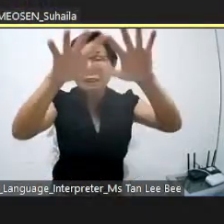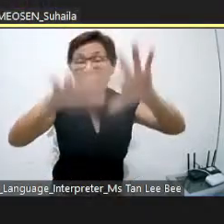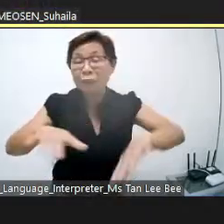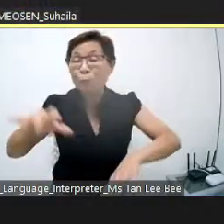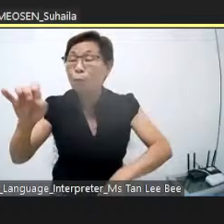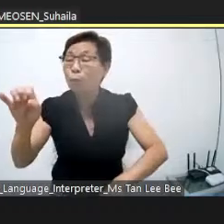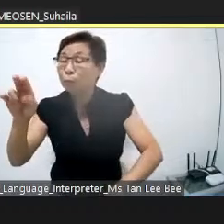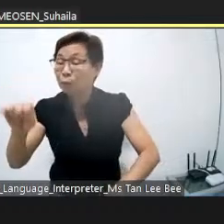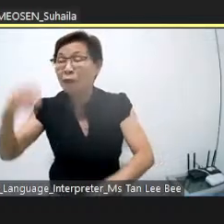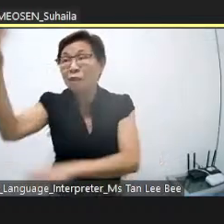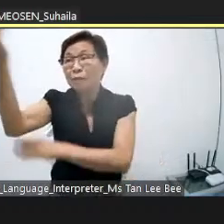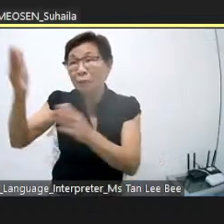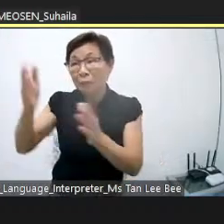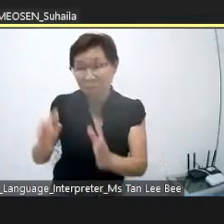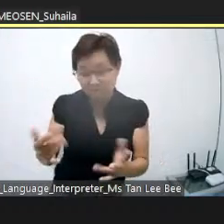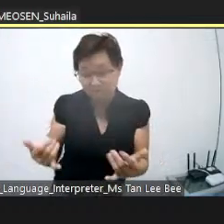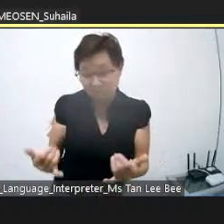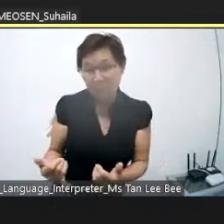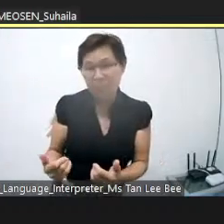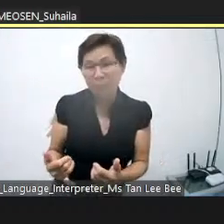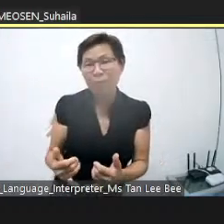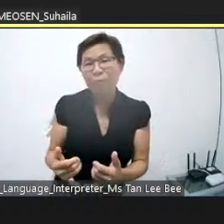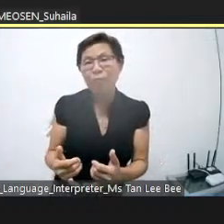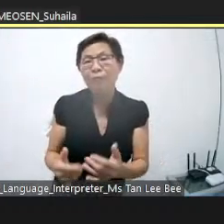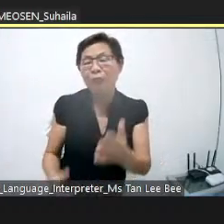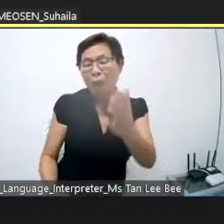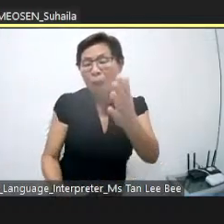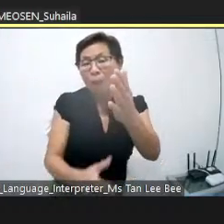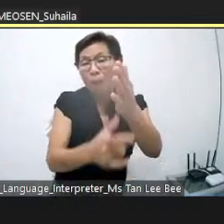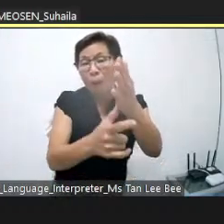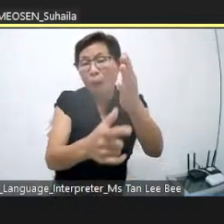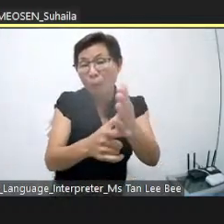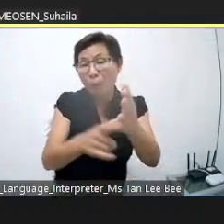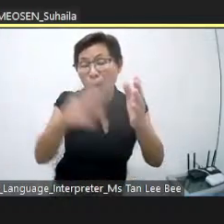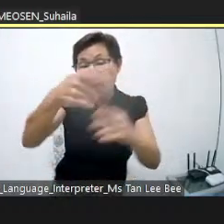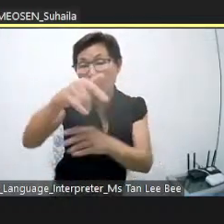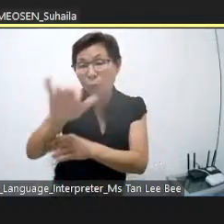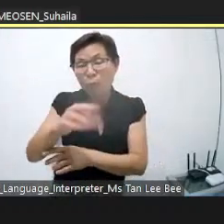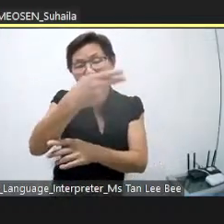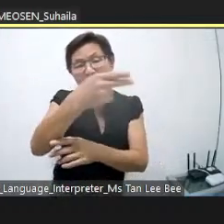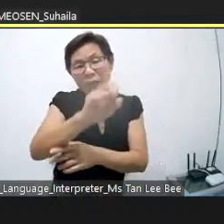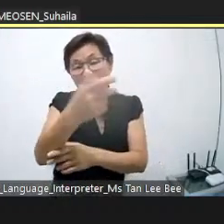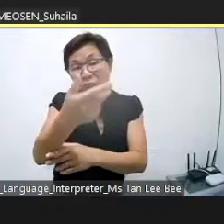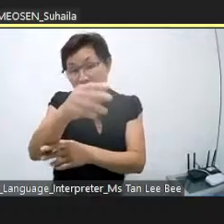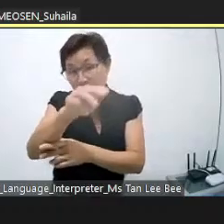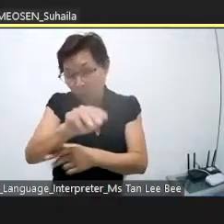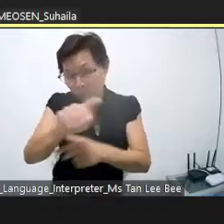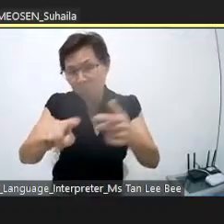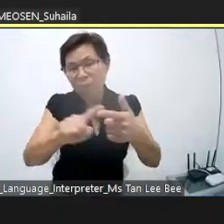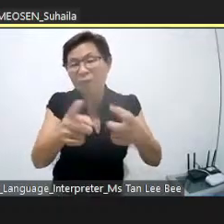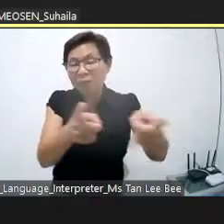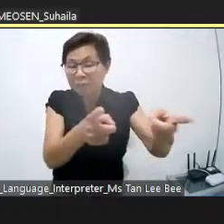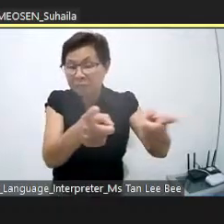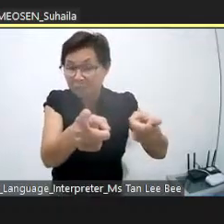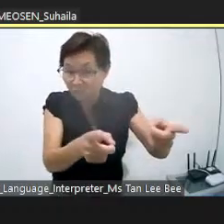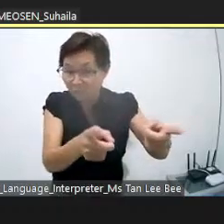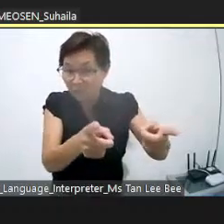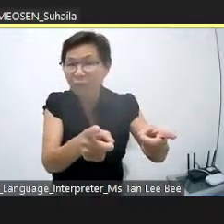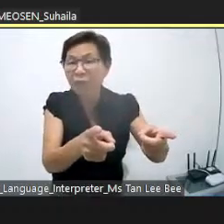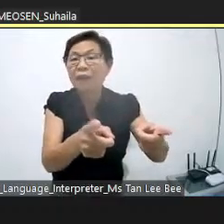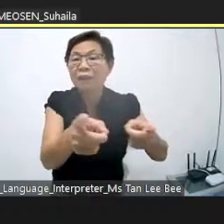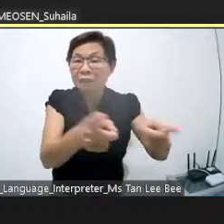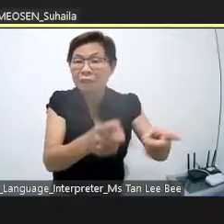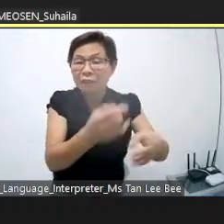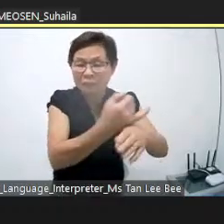speakers for today, Associate Professor Dr. Nik Hishamuddin Muhammad Noor, Director, Industry